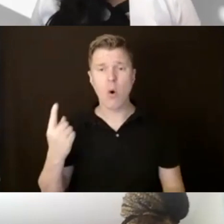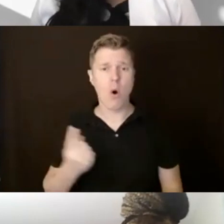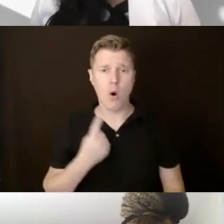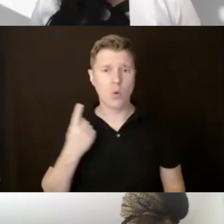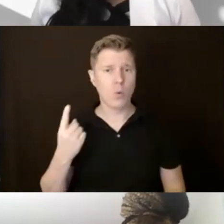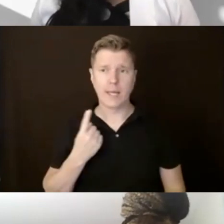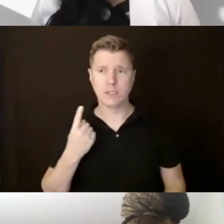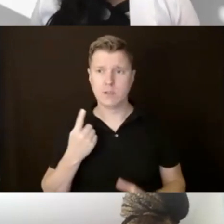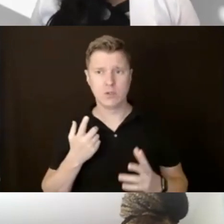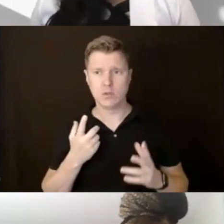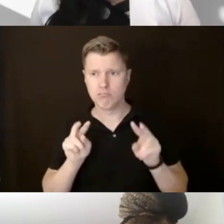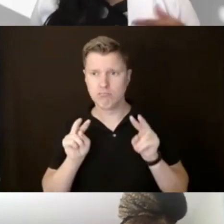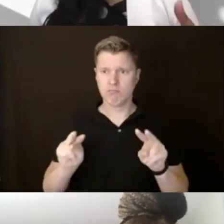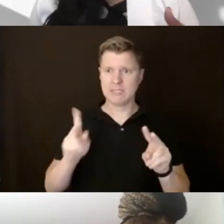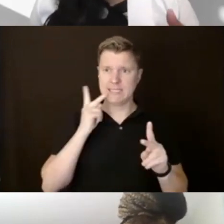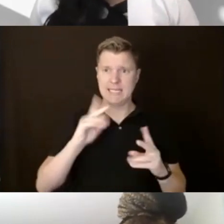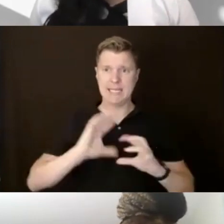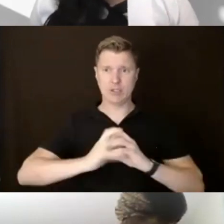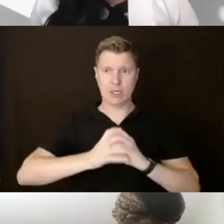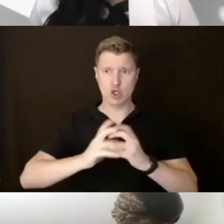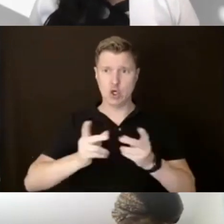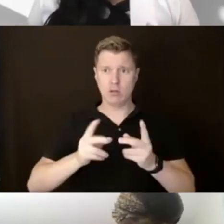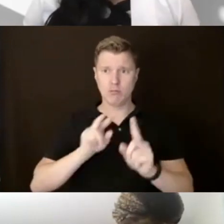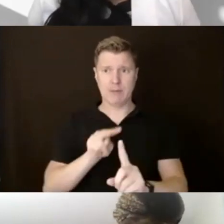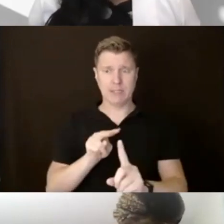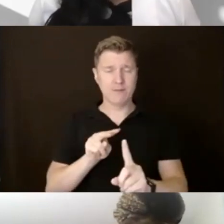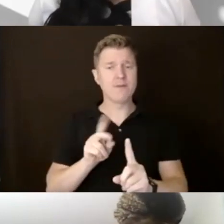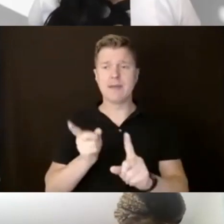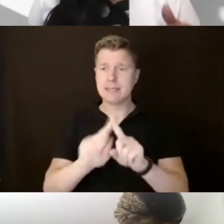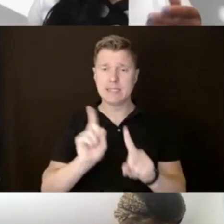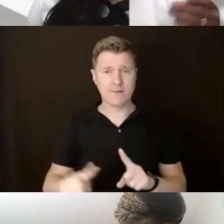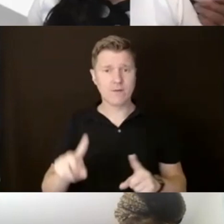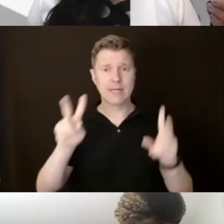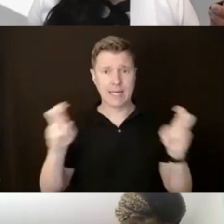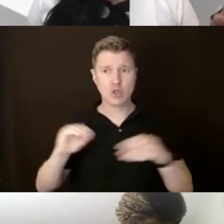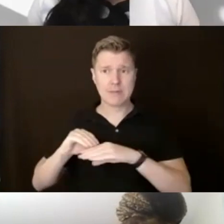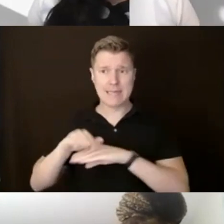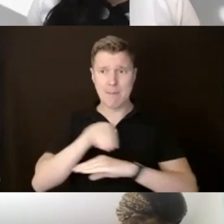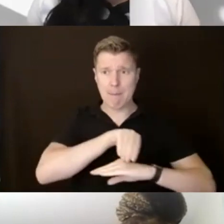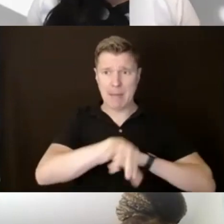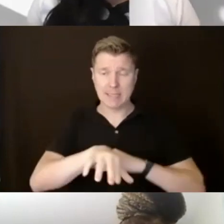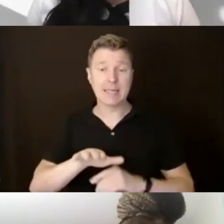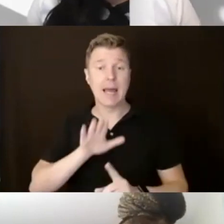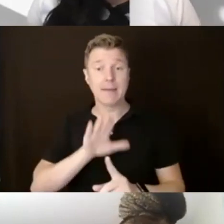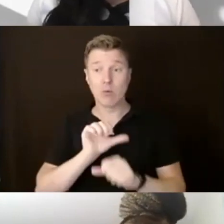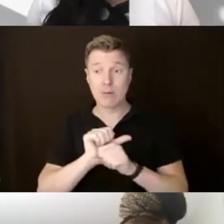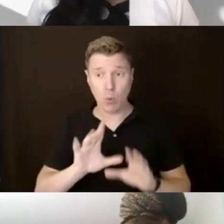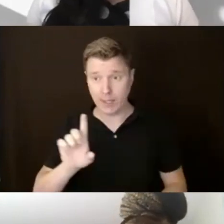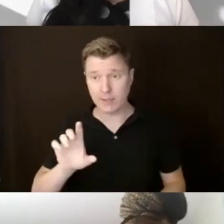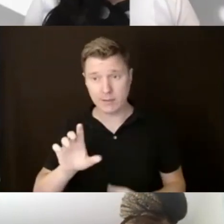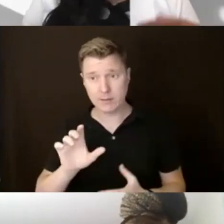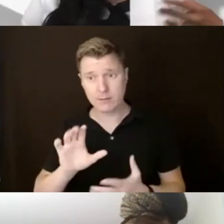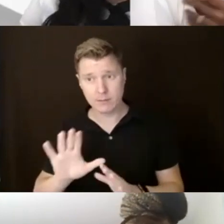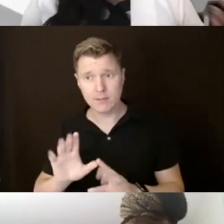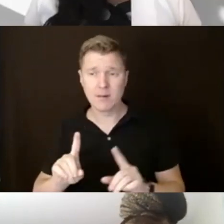from an intersectional place and the various issues that impact not only their employees, certainly their employees,